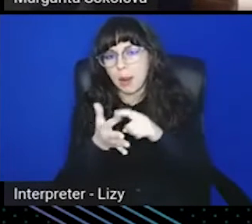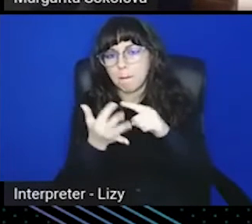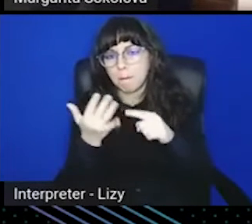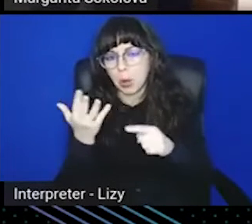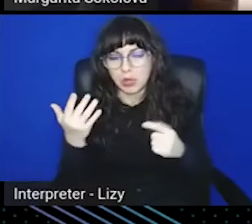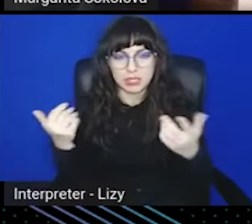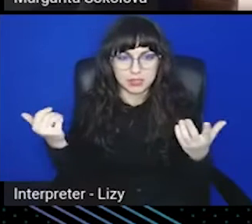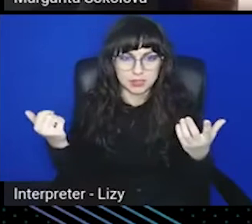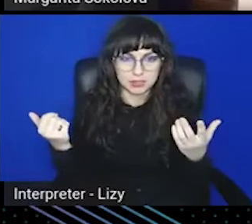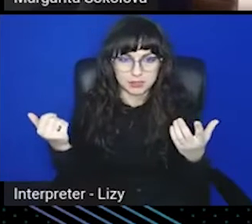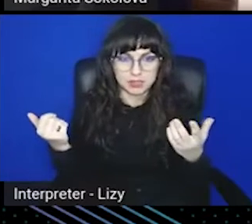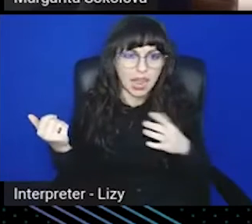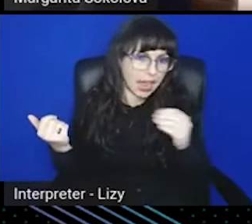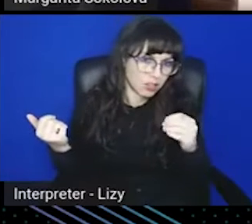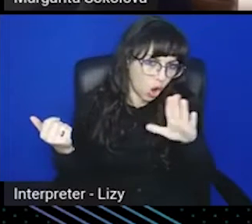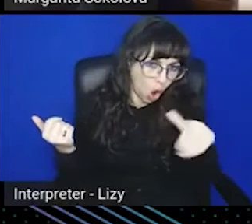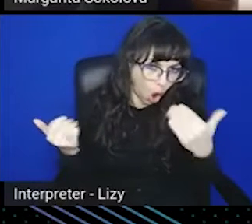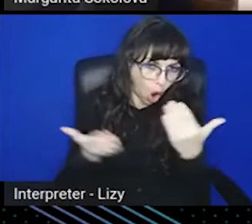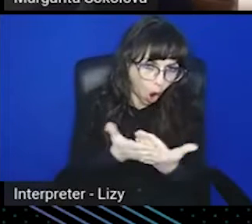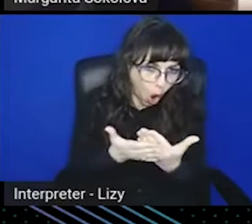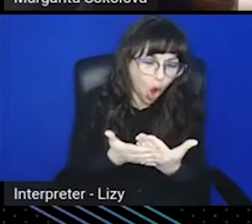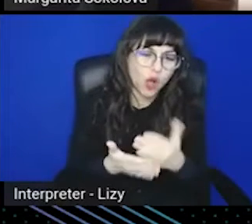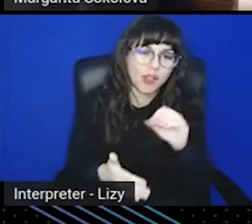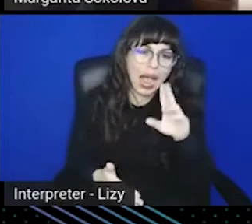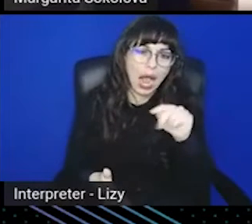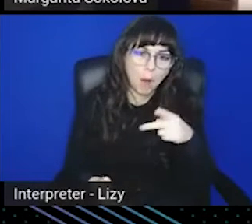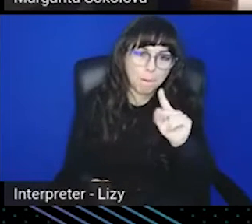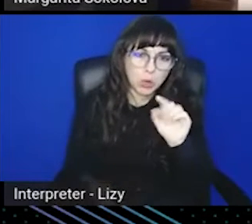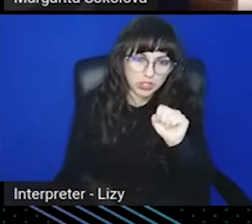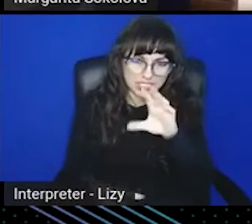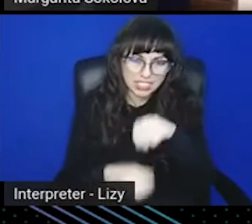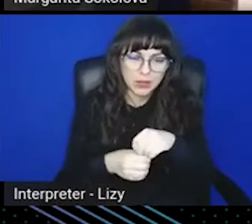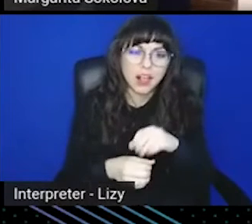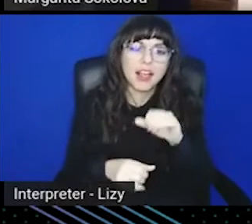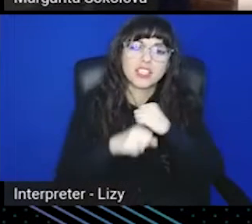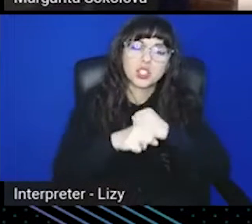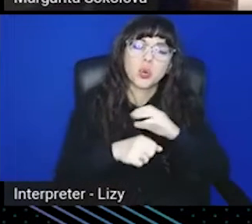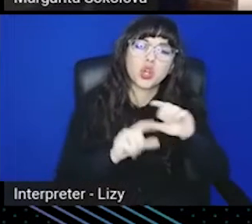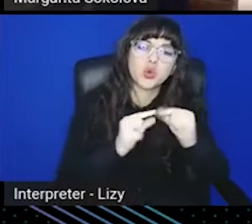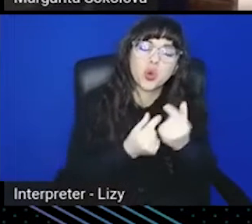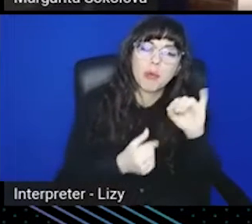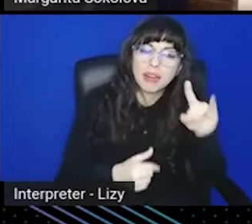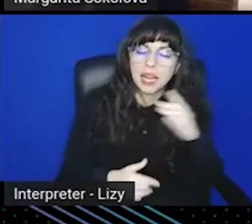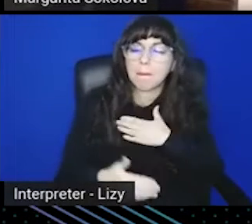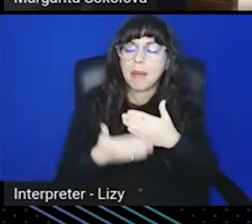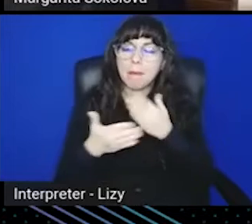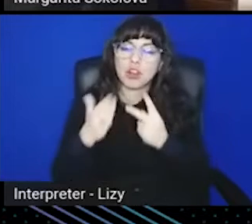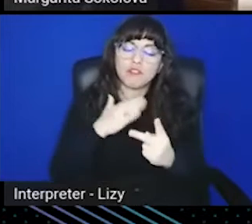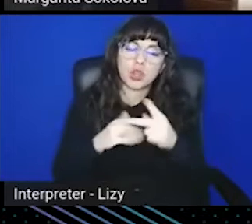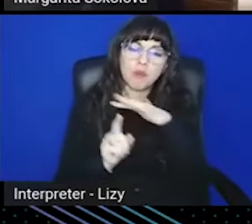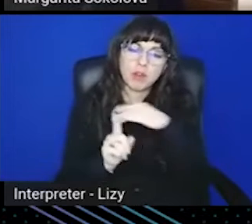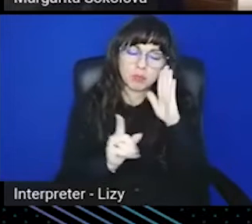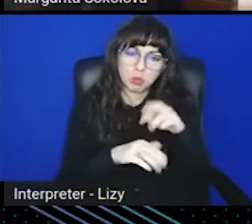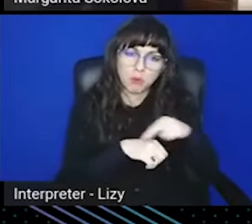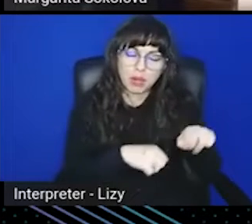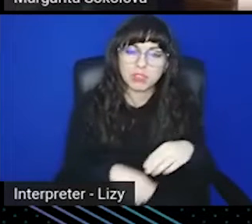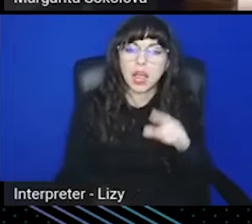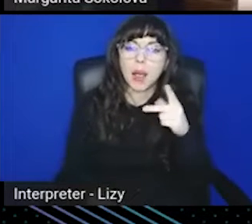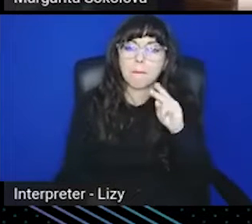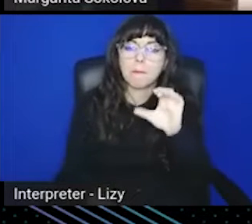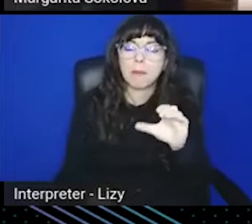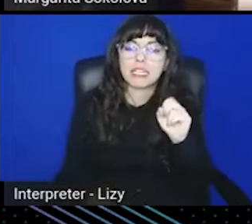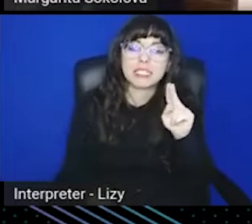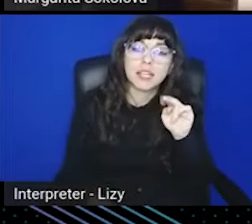And I have all of the outputs. So that includes the security group ID that my preview environments will reference, public subnets, my